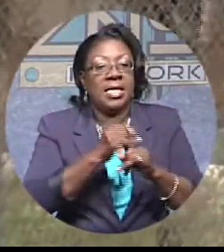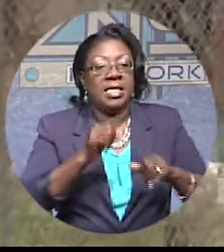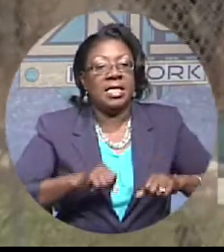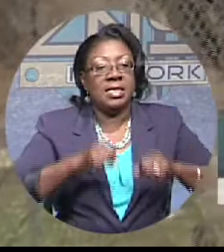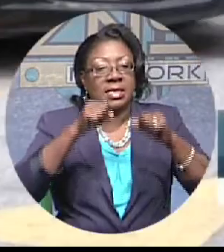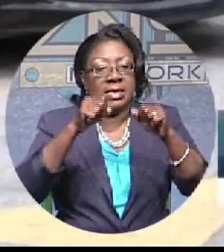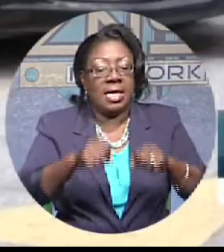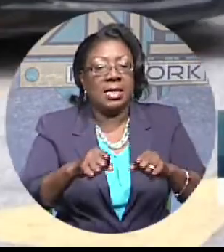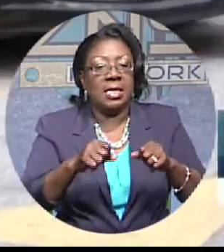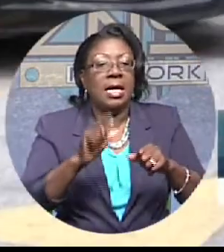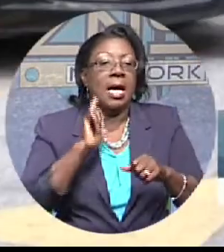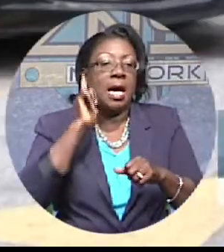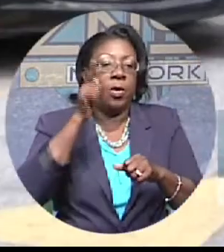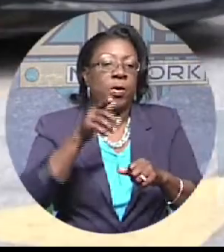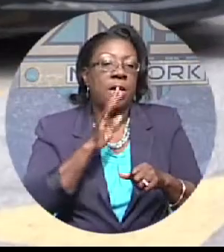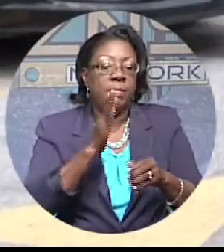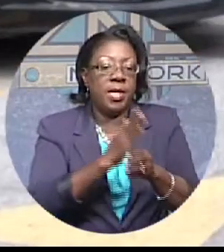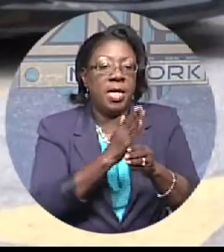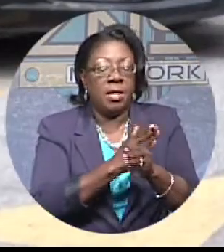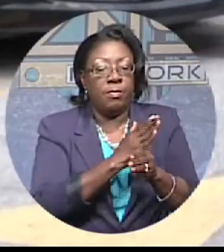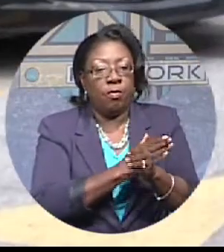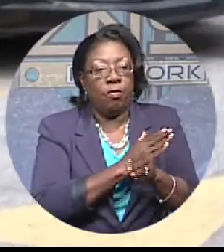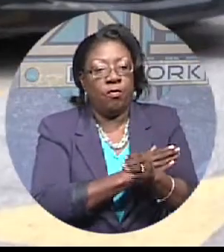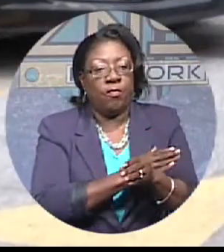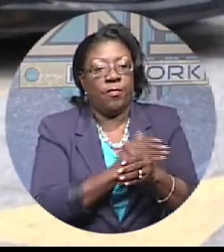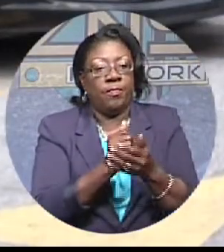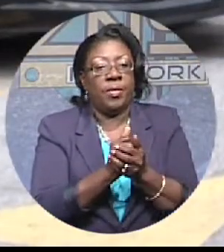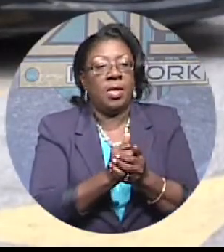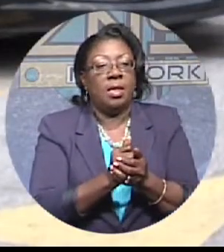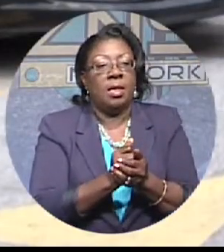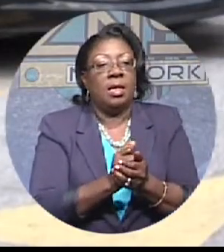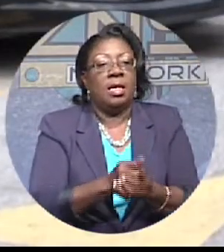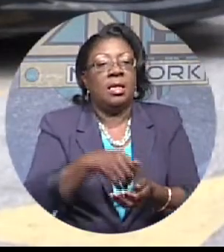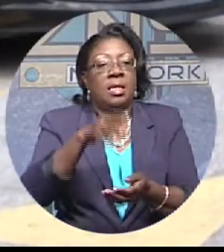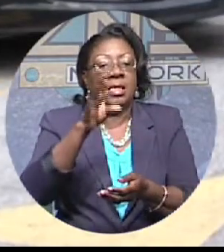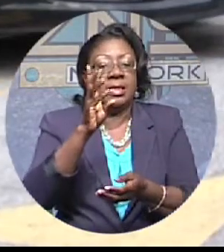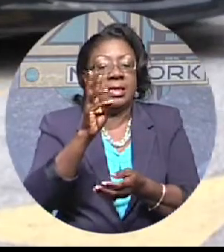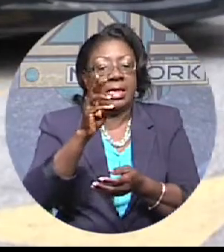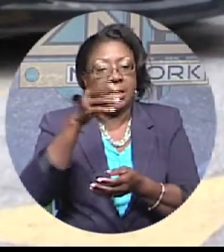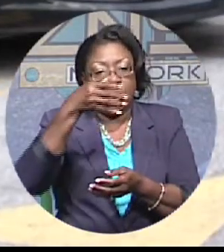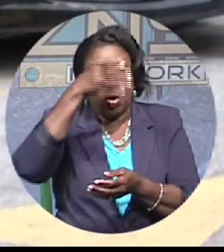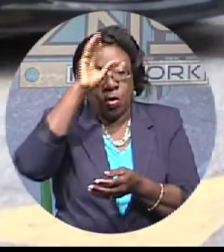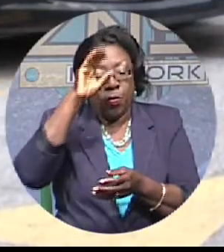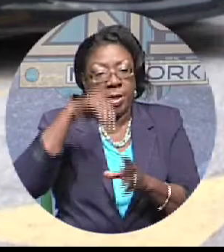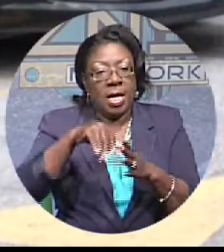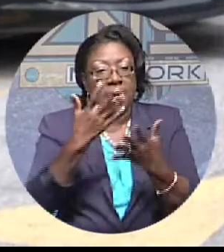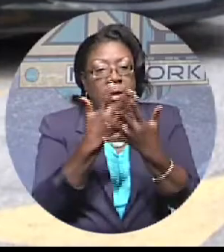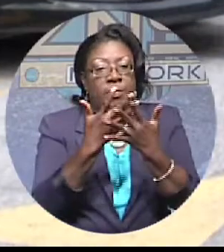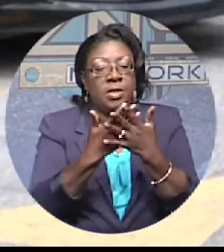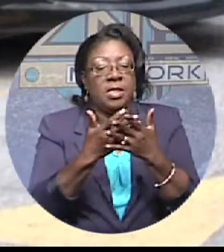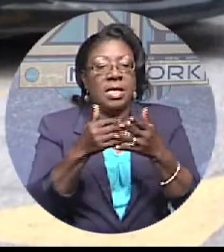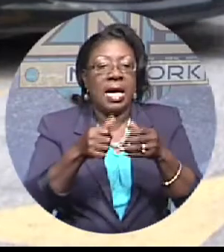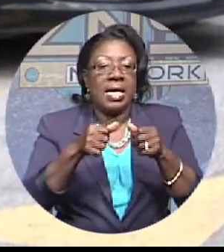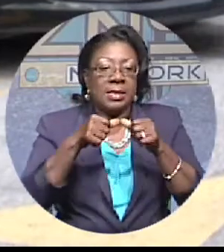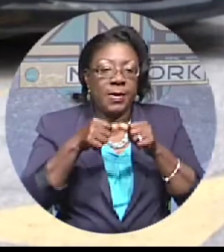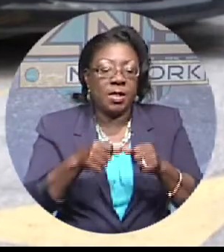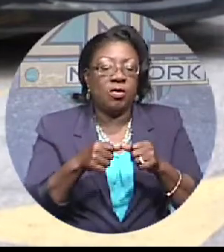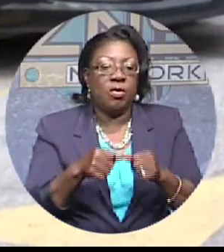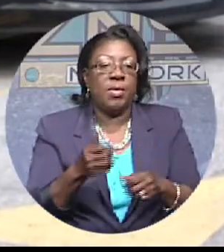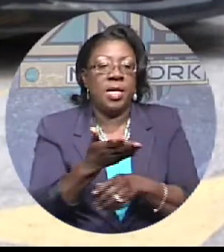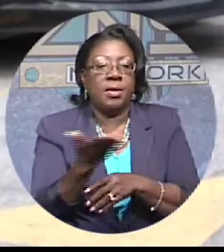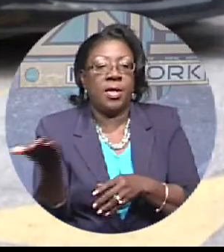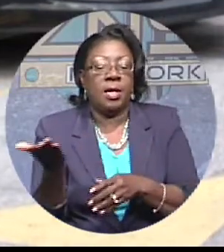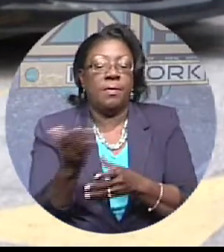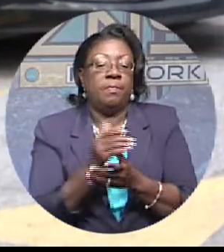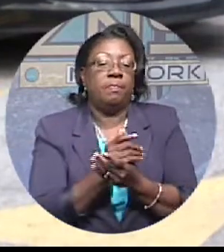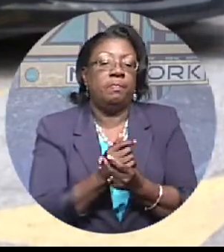will upgrade it. In the meantime, those six Cuban nationals at Fox Hill are expected to remain there. For the ZNS News Network,